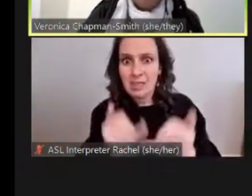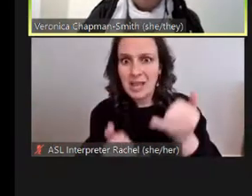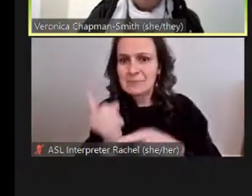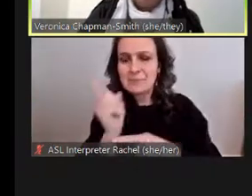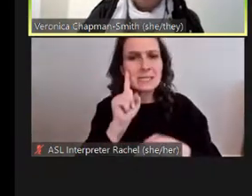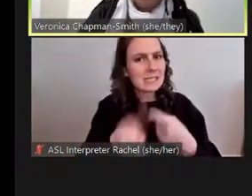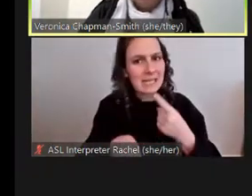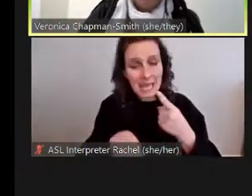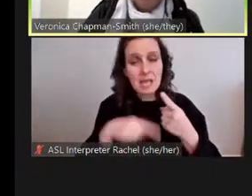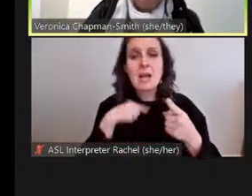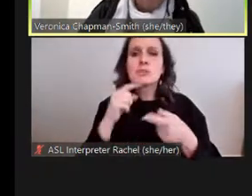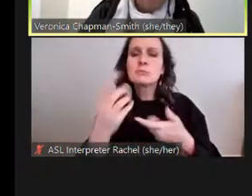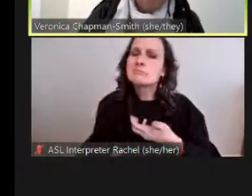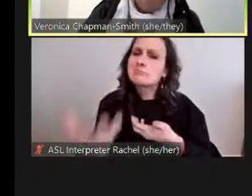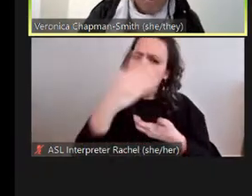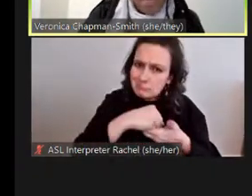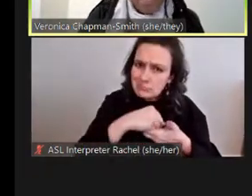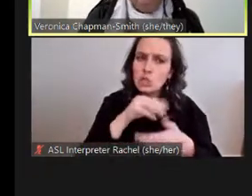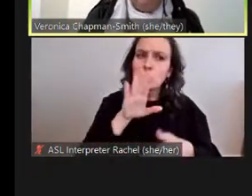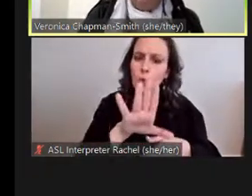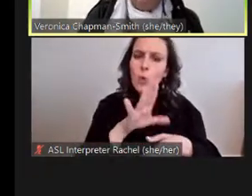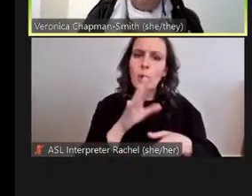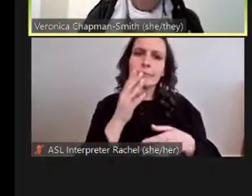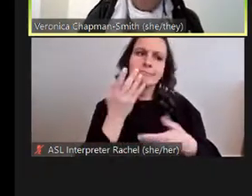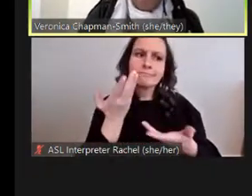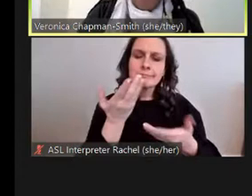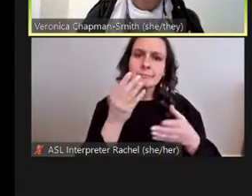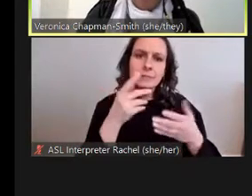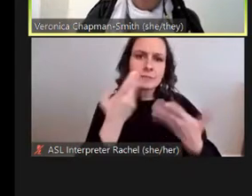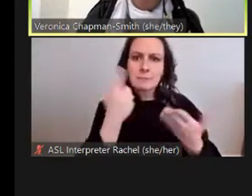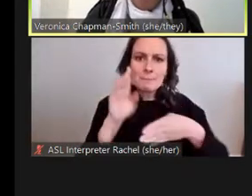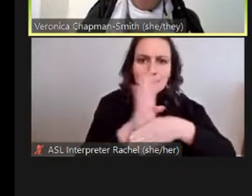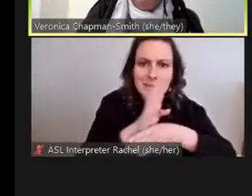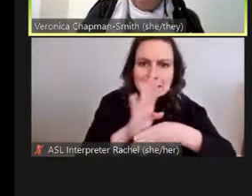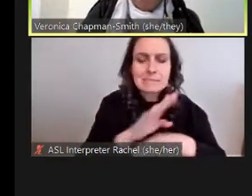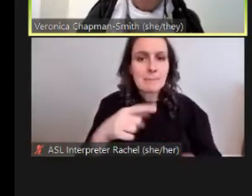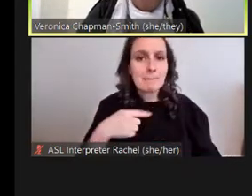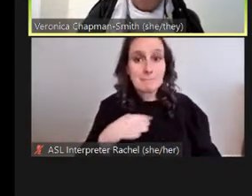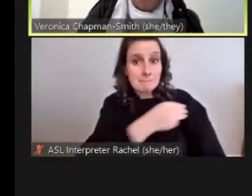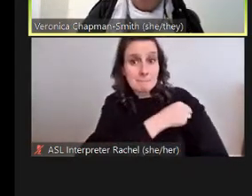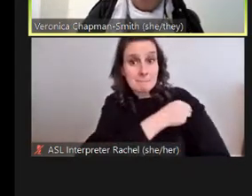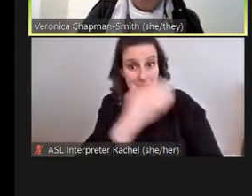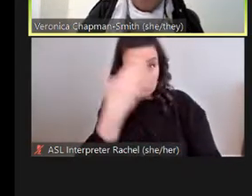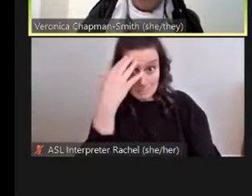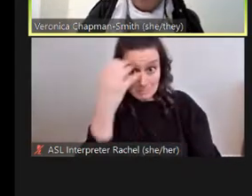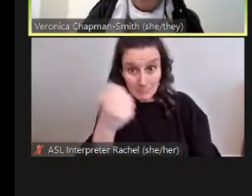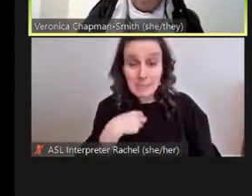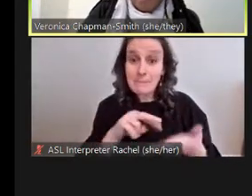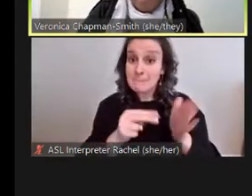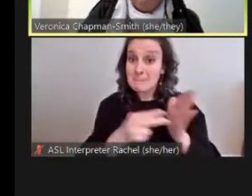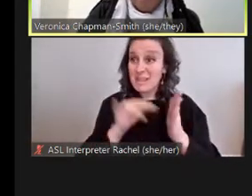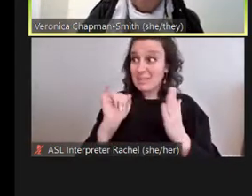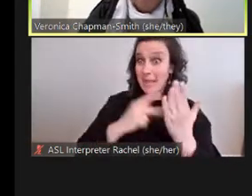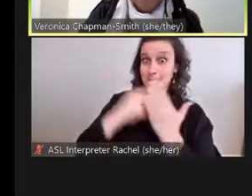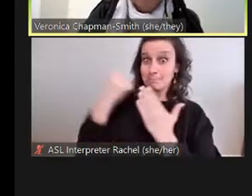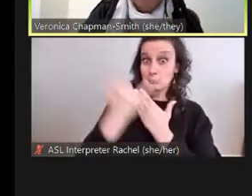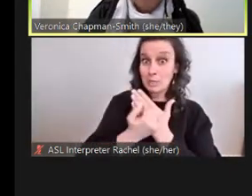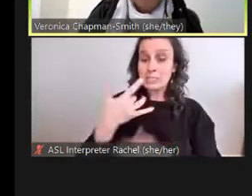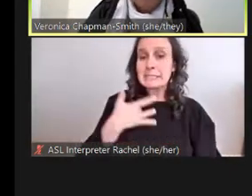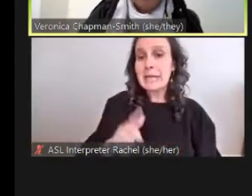part of the institutional kind of muscle memory. This might mean adding a few months to a project